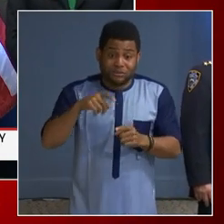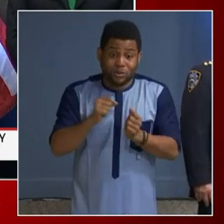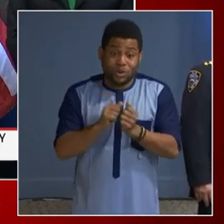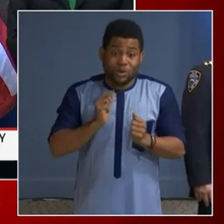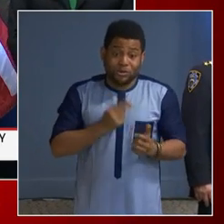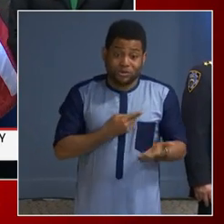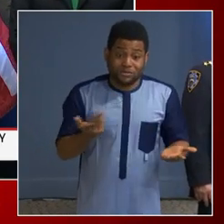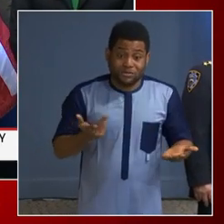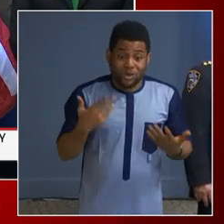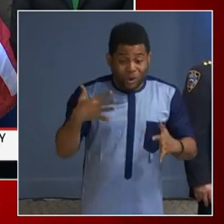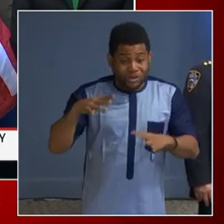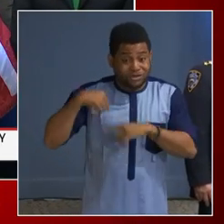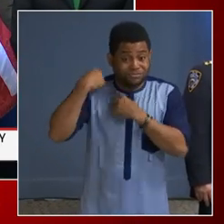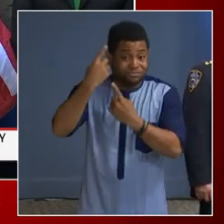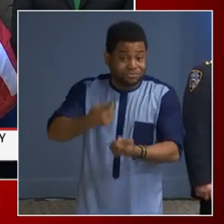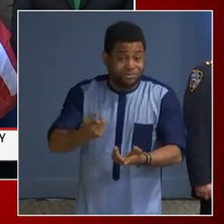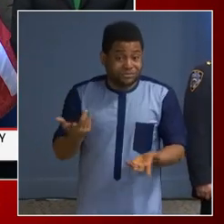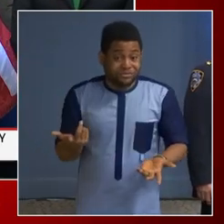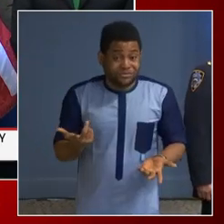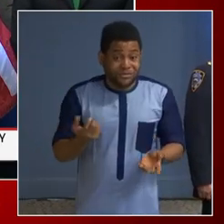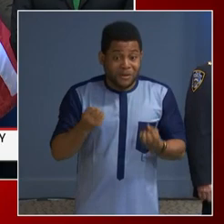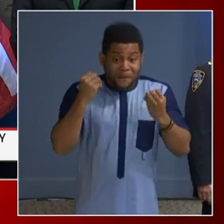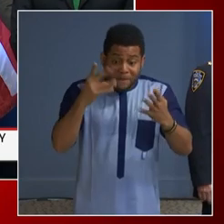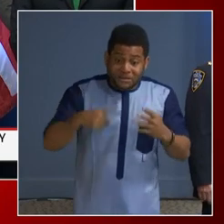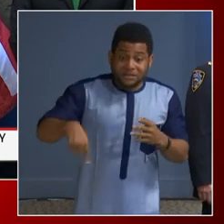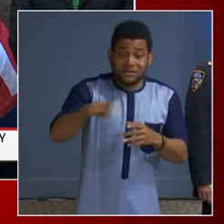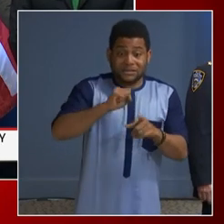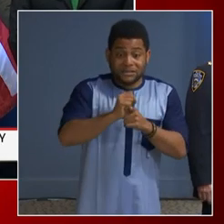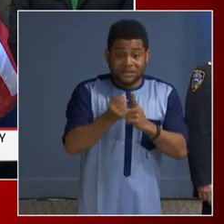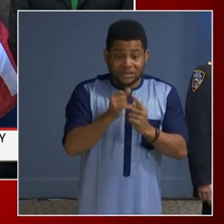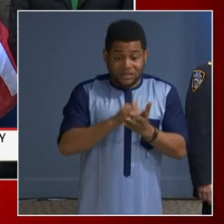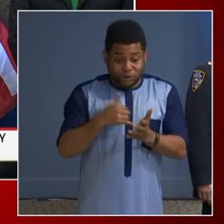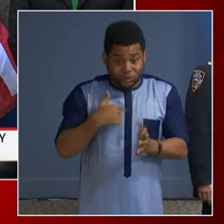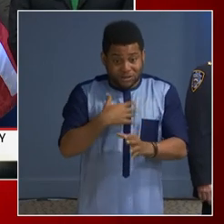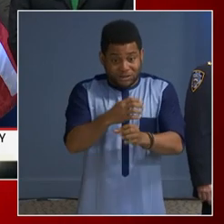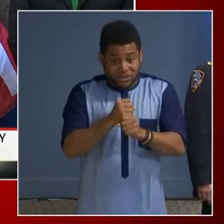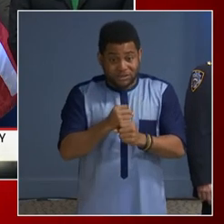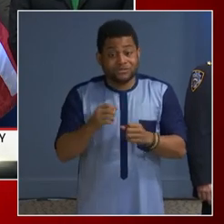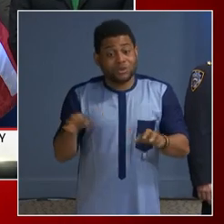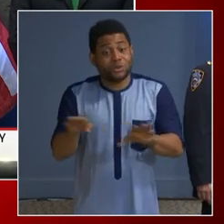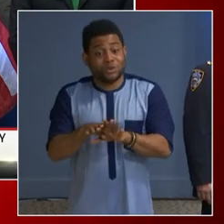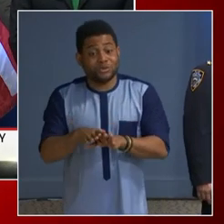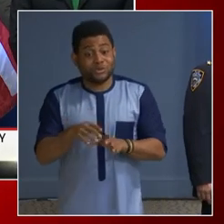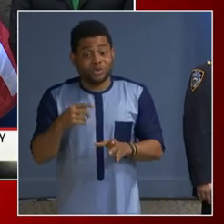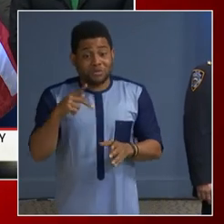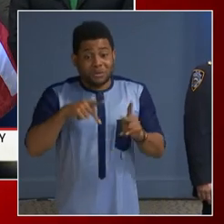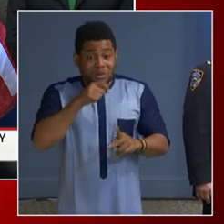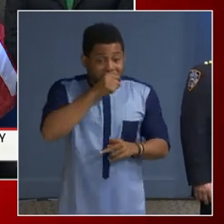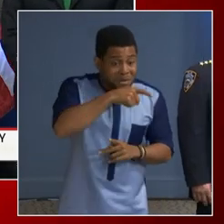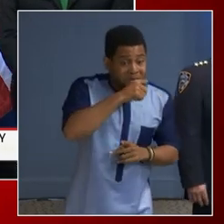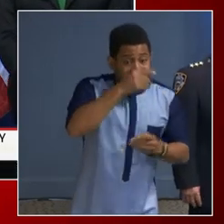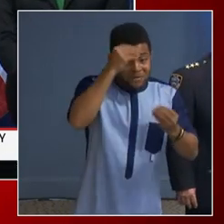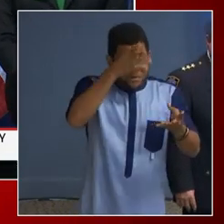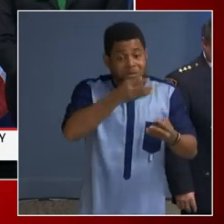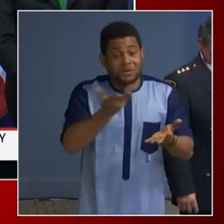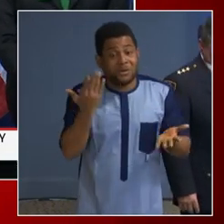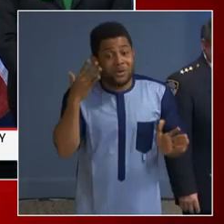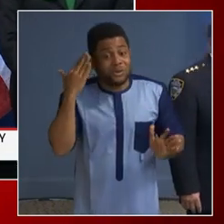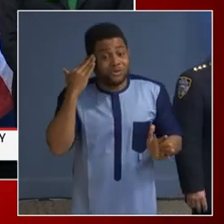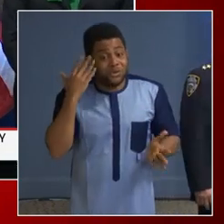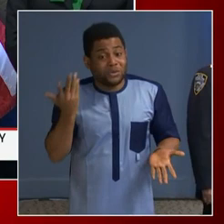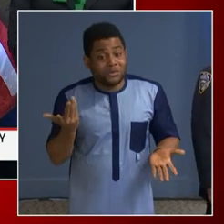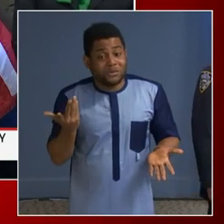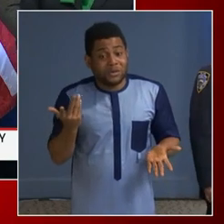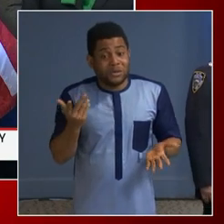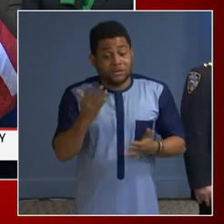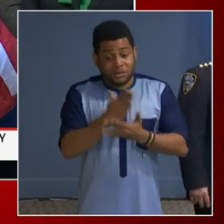been. Many of the cases that we have been able to bring to closure, and even some of those that will close very soon, are the result of